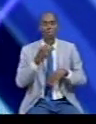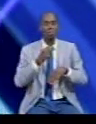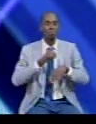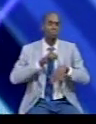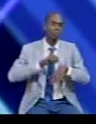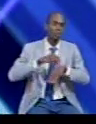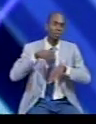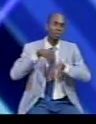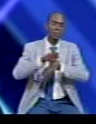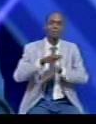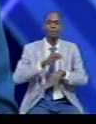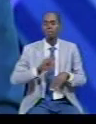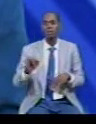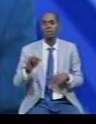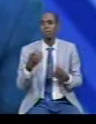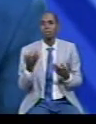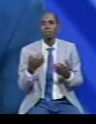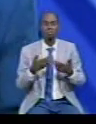them.